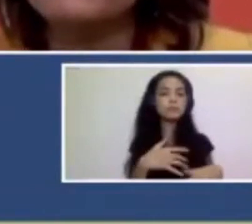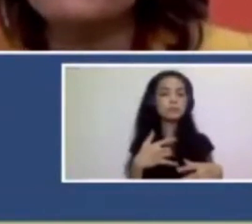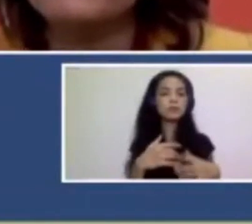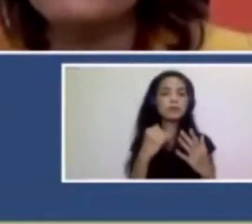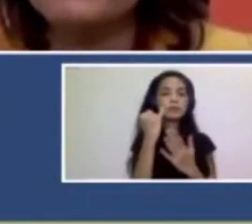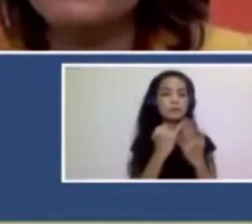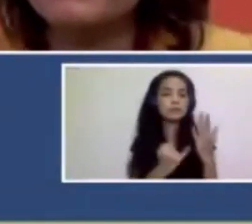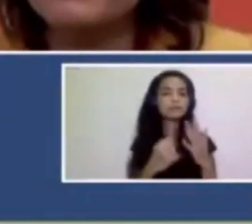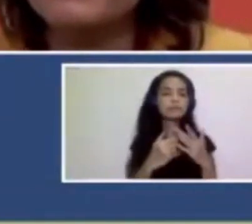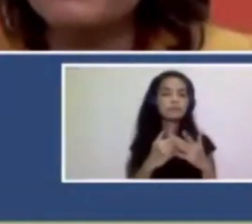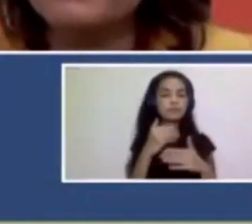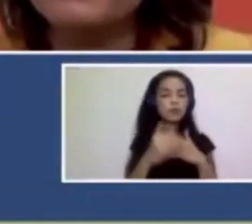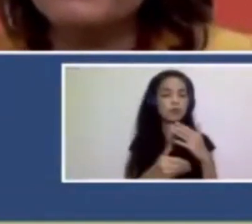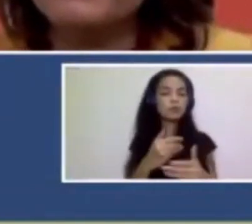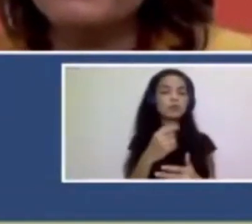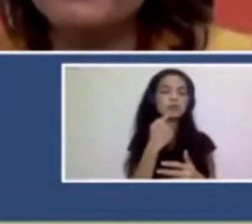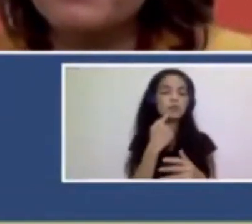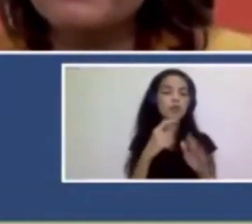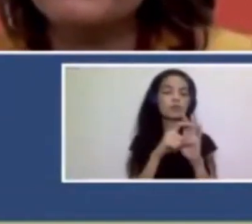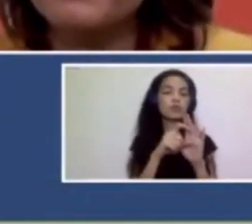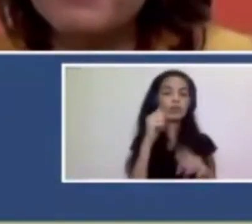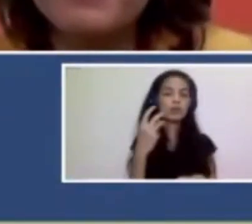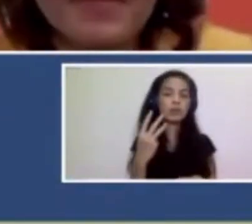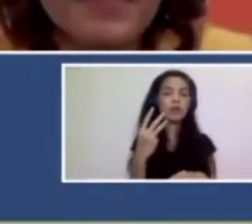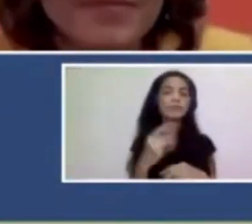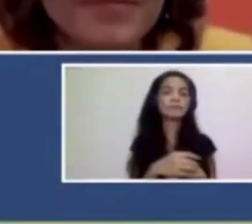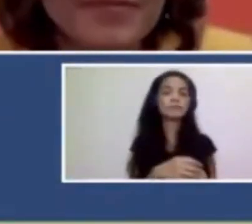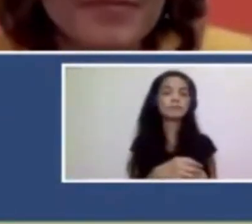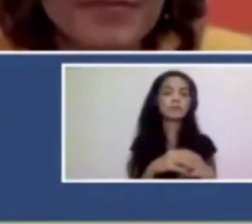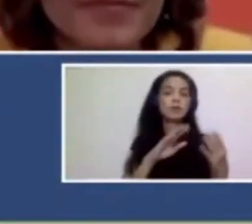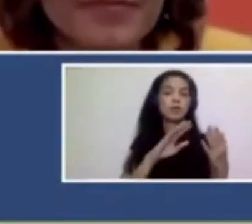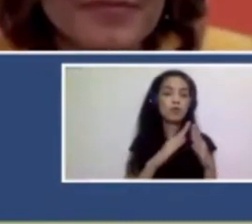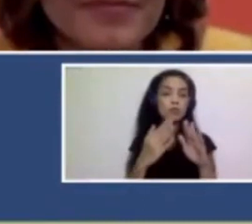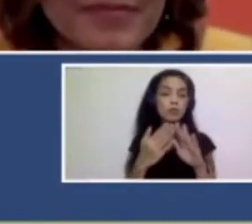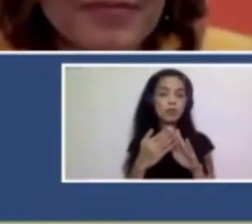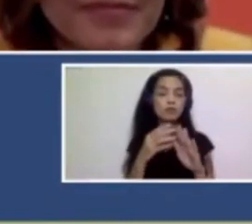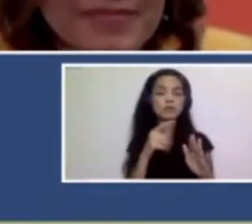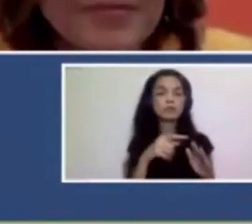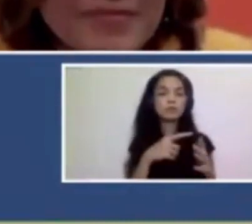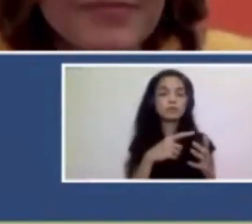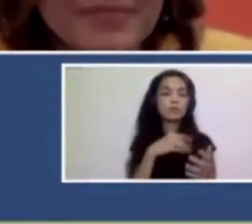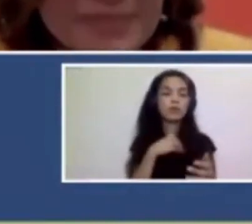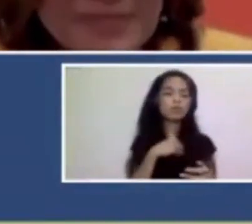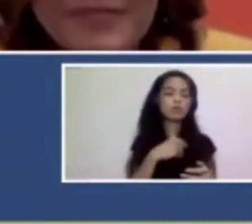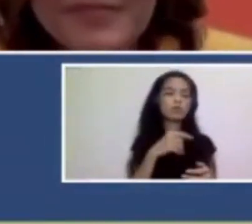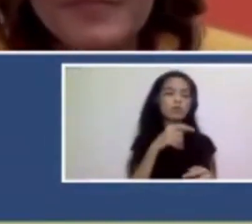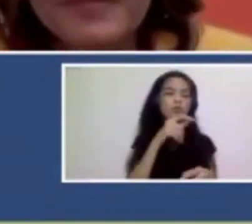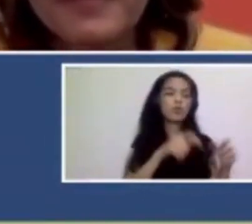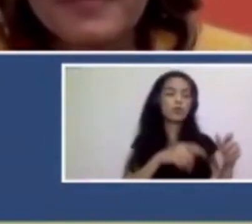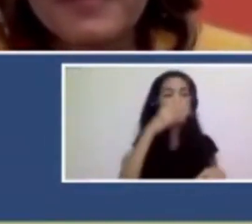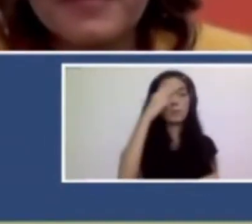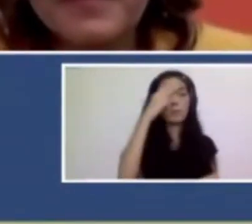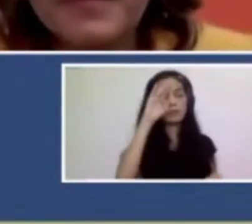process about the third prototype. Has the community, I mean the Mexican who live